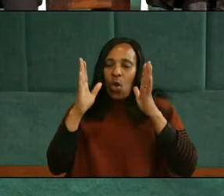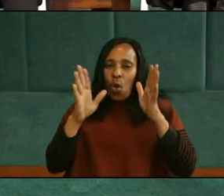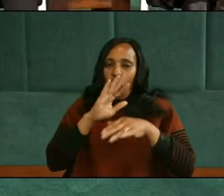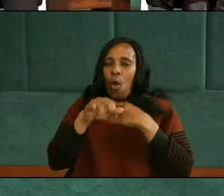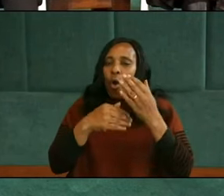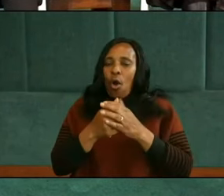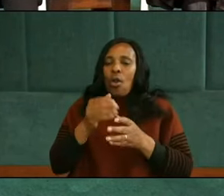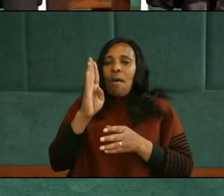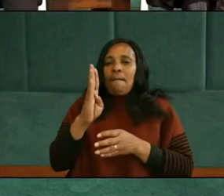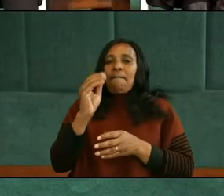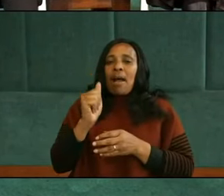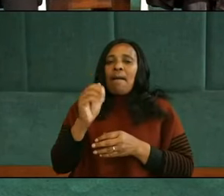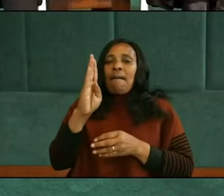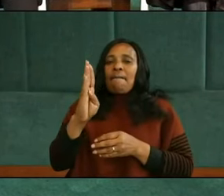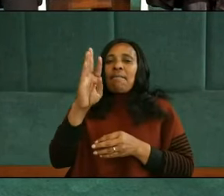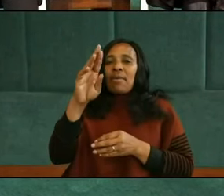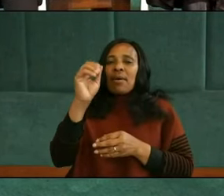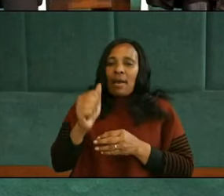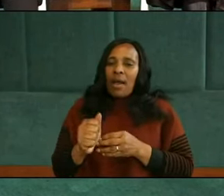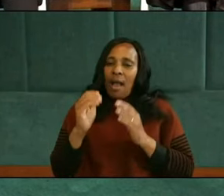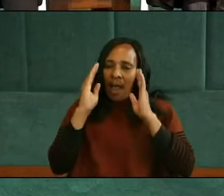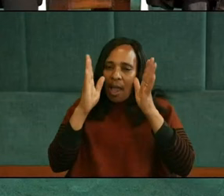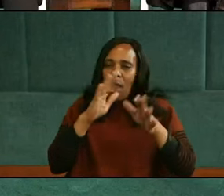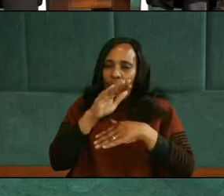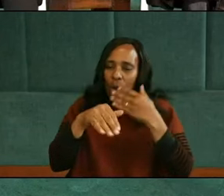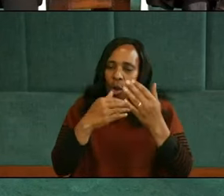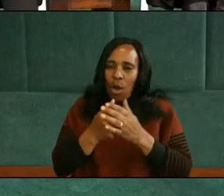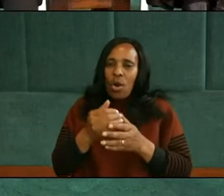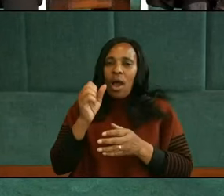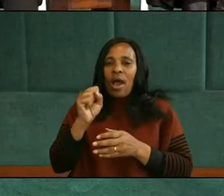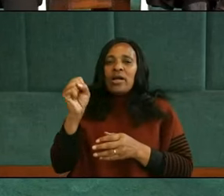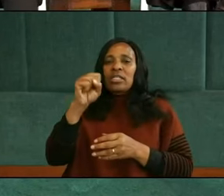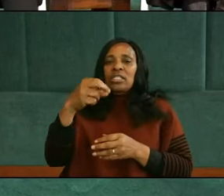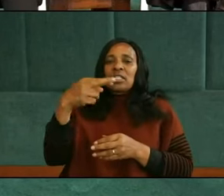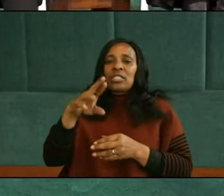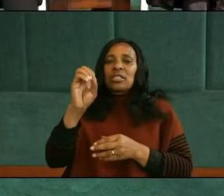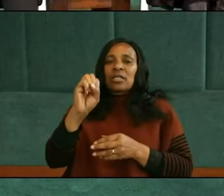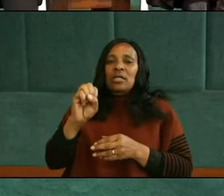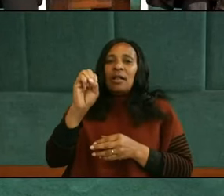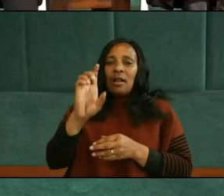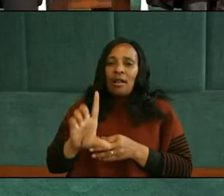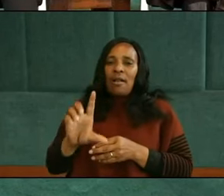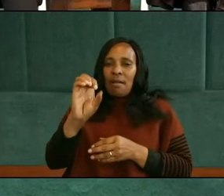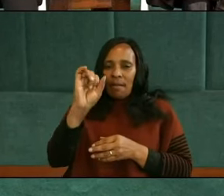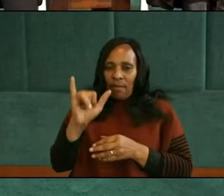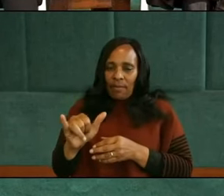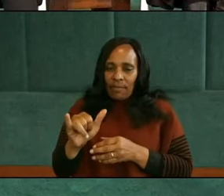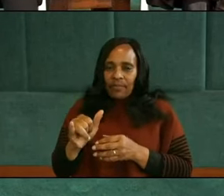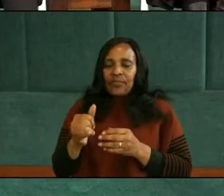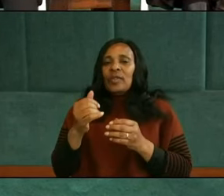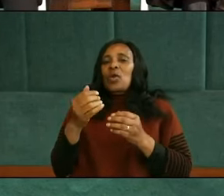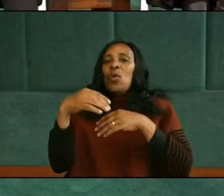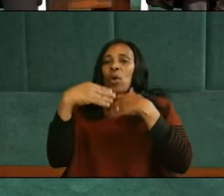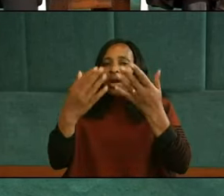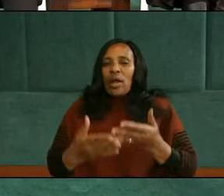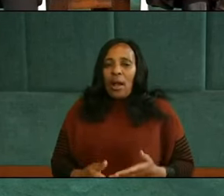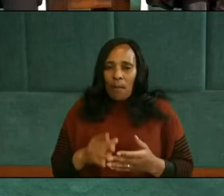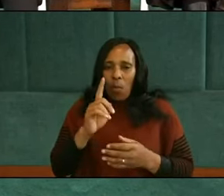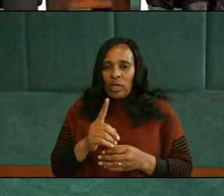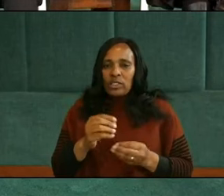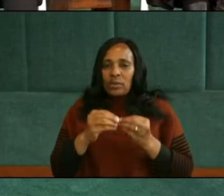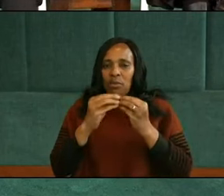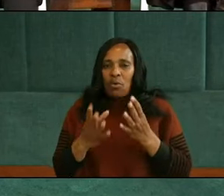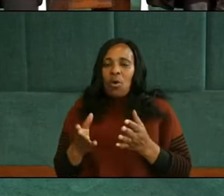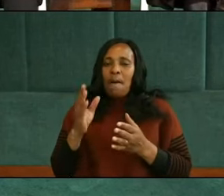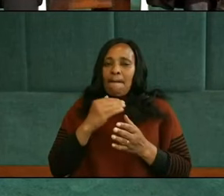name is Barbara Cheng. And hi, everyone. My name is Ashley Silas. Welcome to the Cornerstone lesson once again.